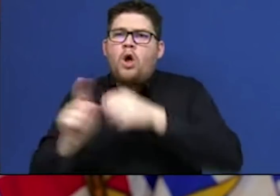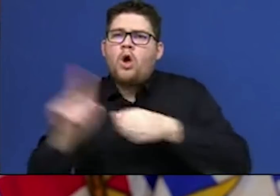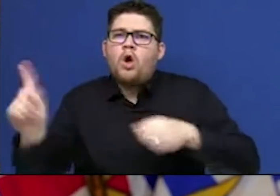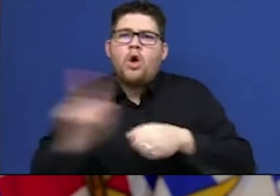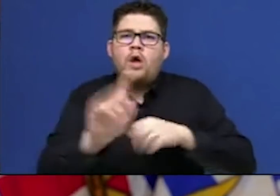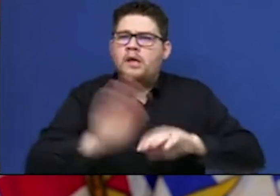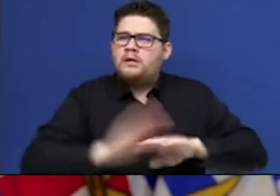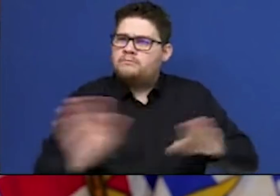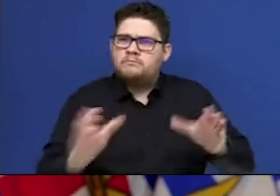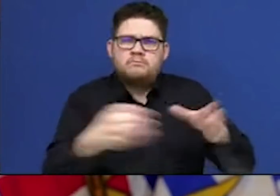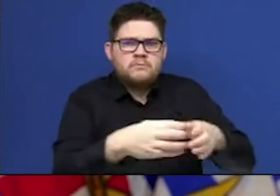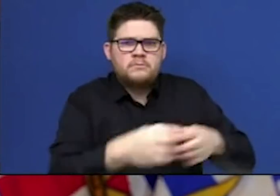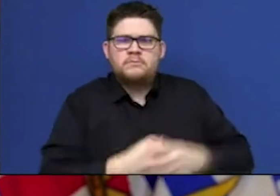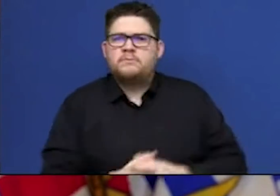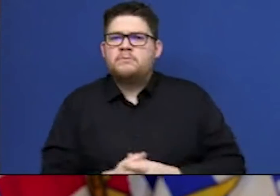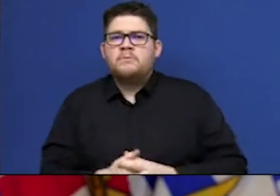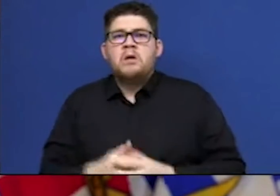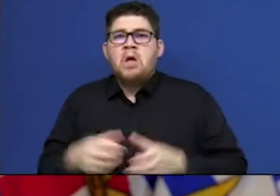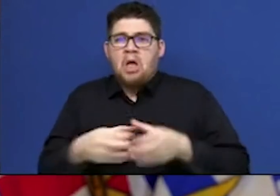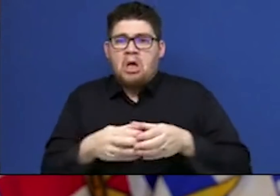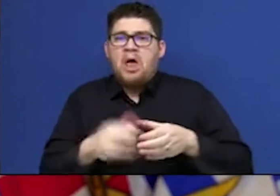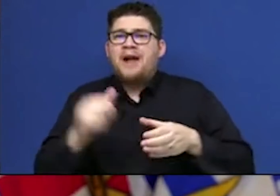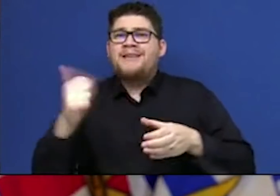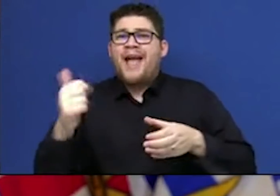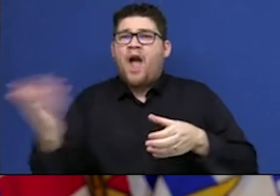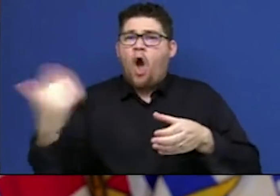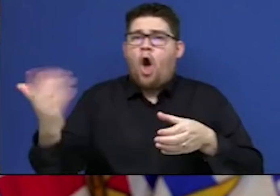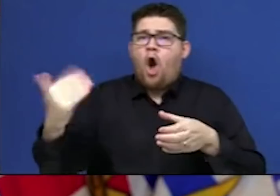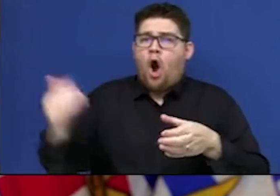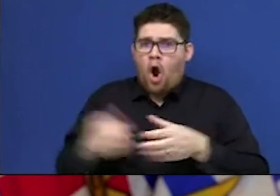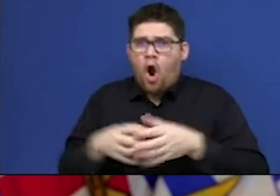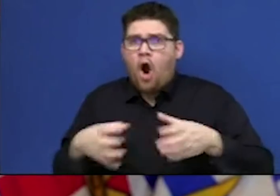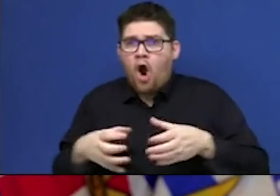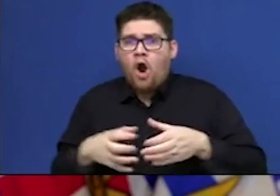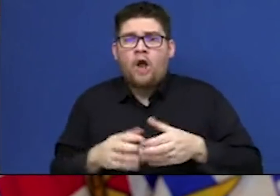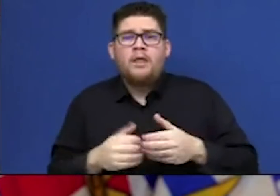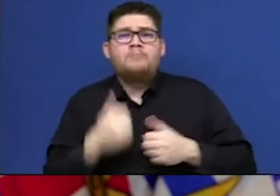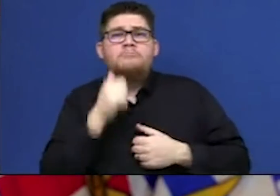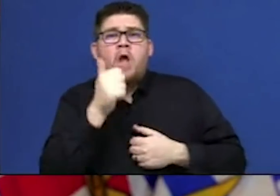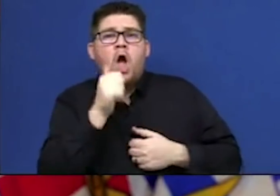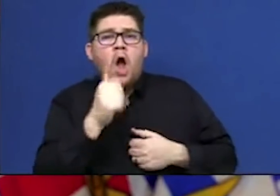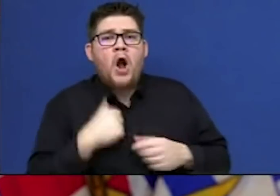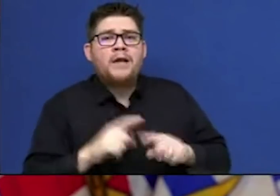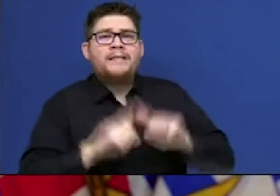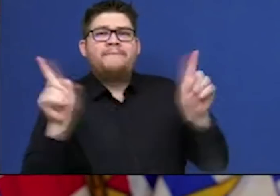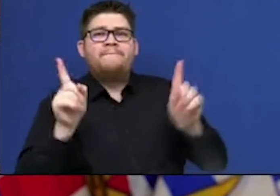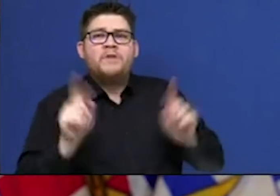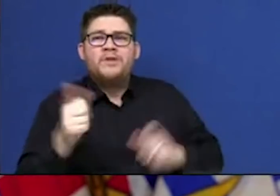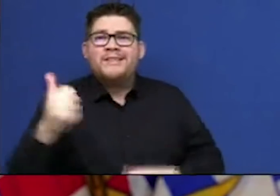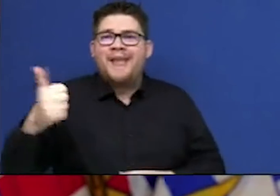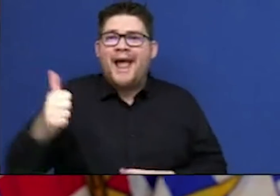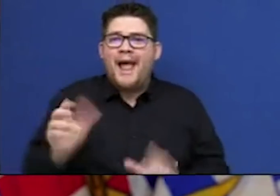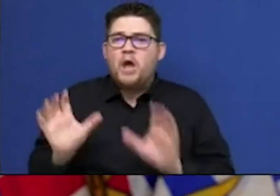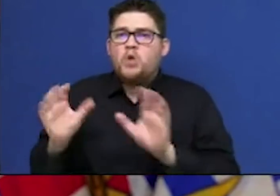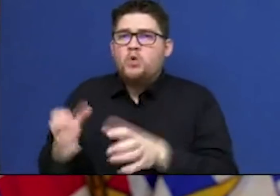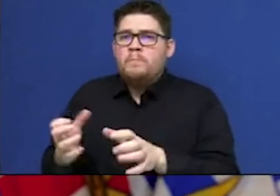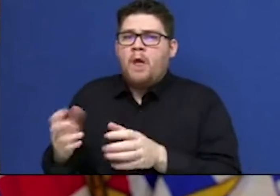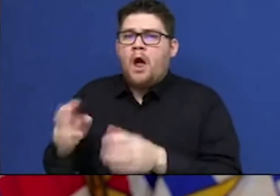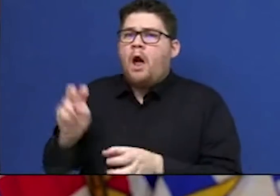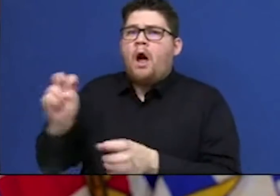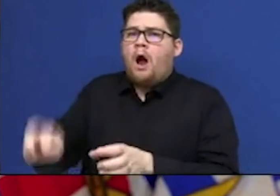solution for this next few weeks so that we can protect more people in our communities with vaccination, and we